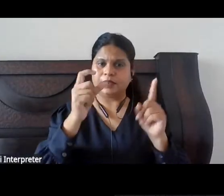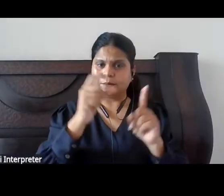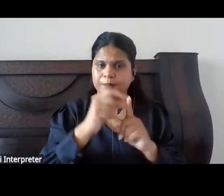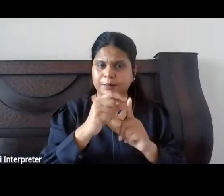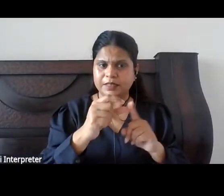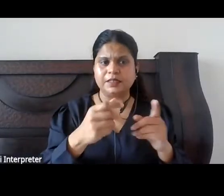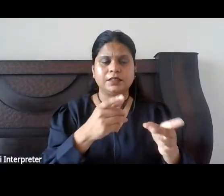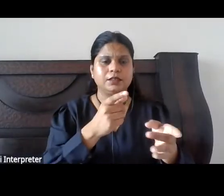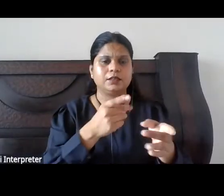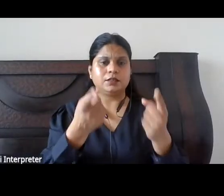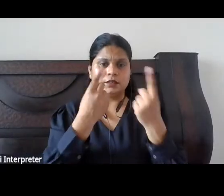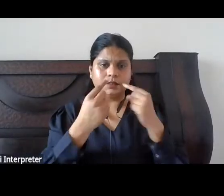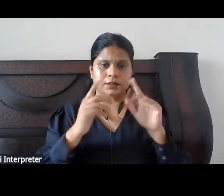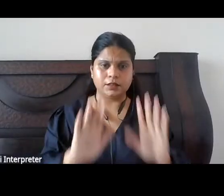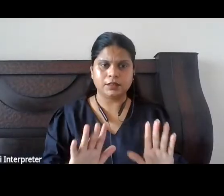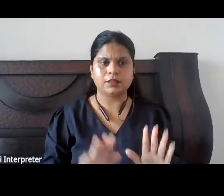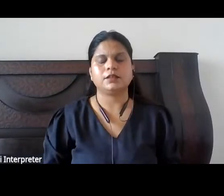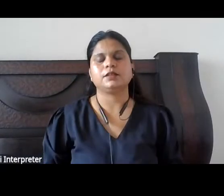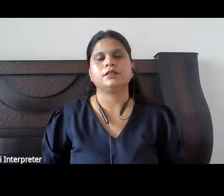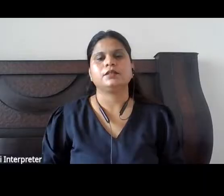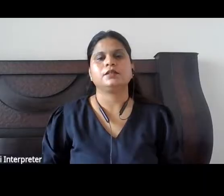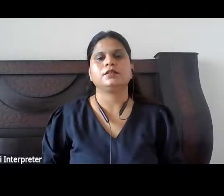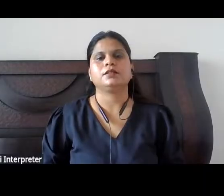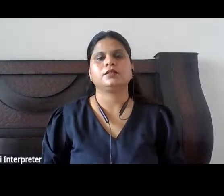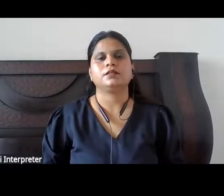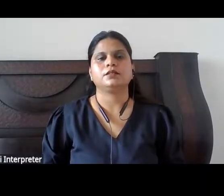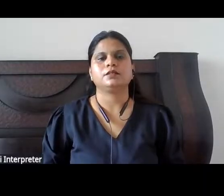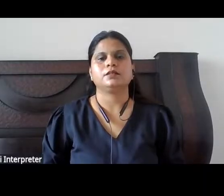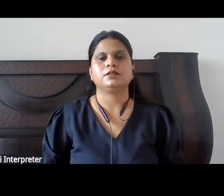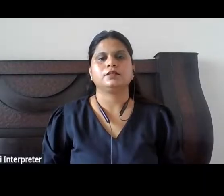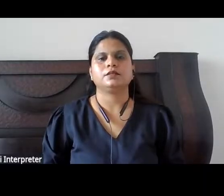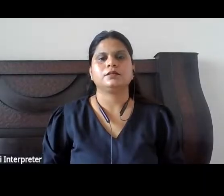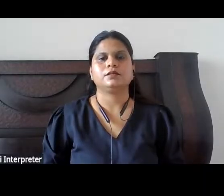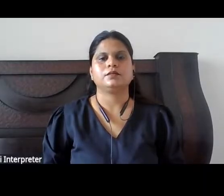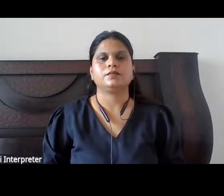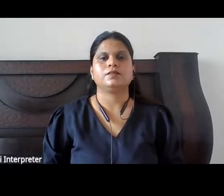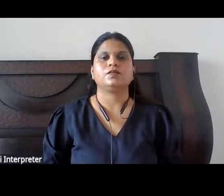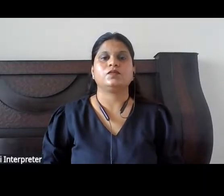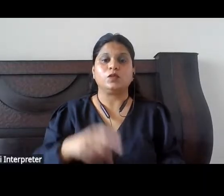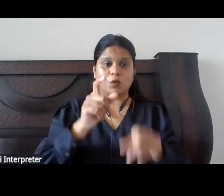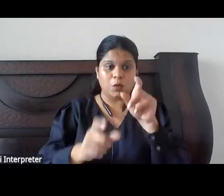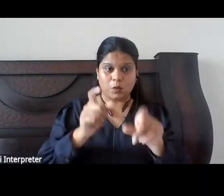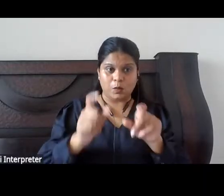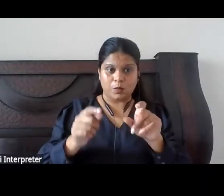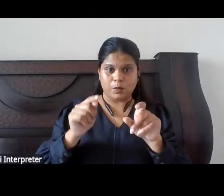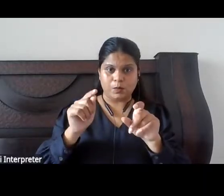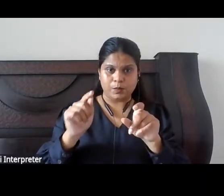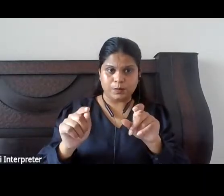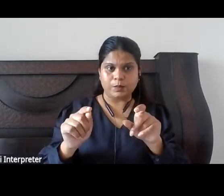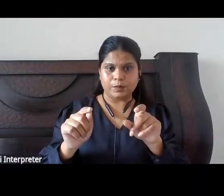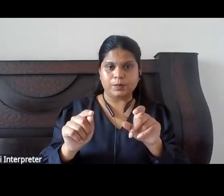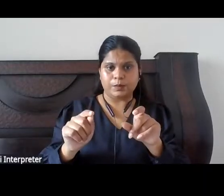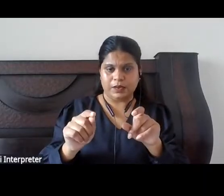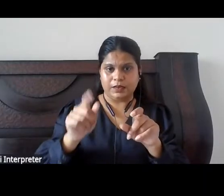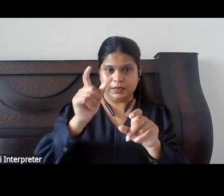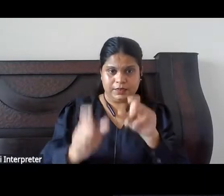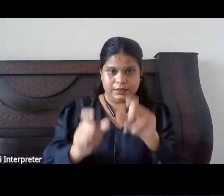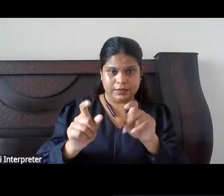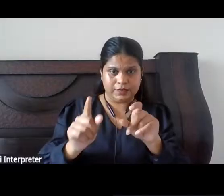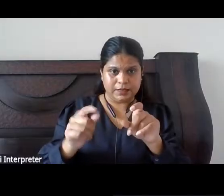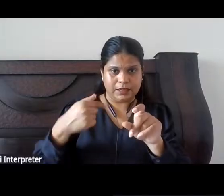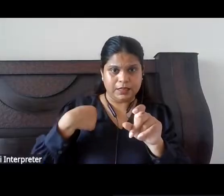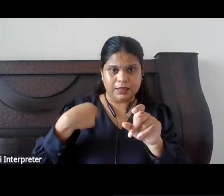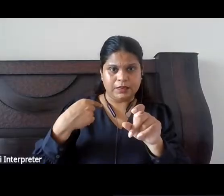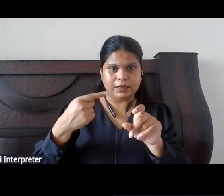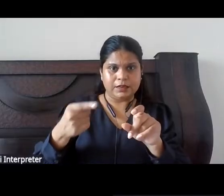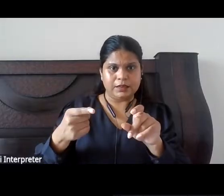So when we went along with these enumerators, what I saw is they were not actually asking all